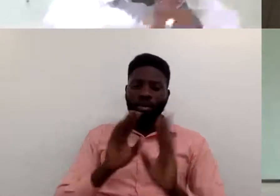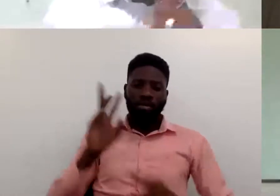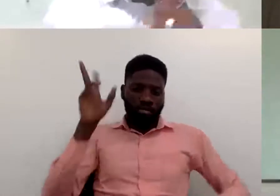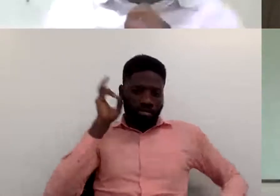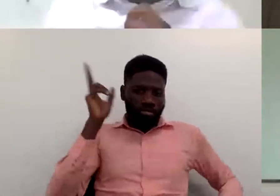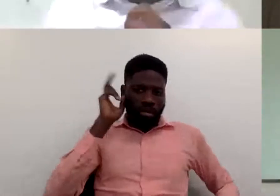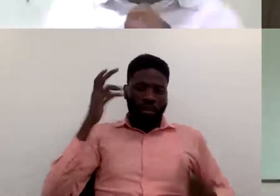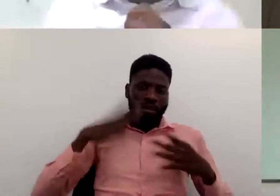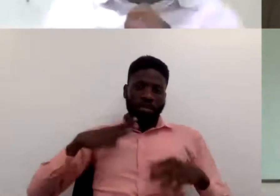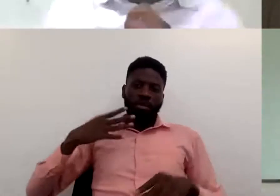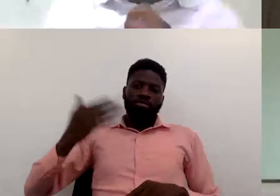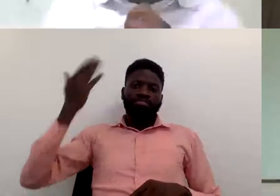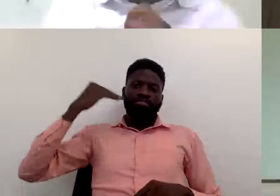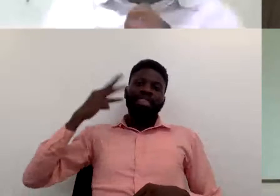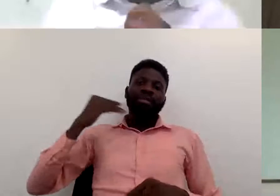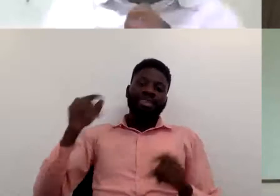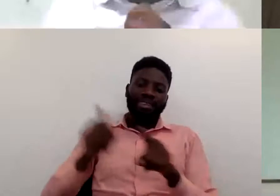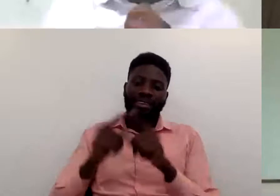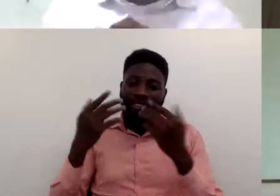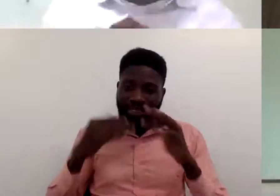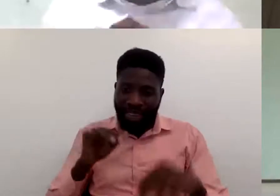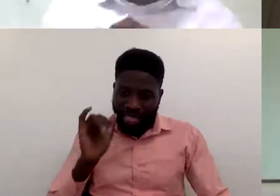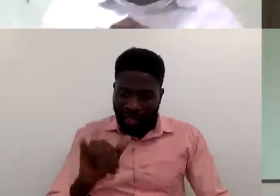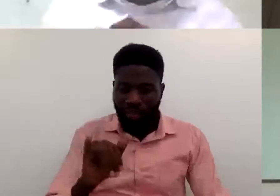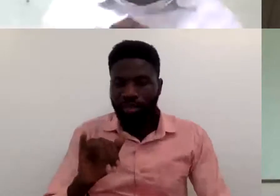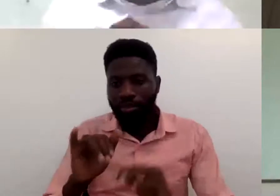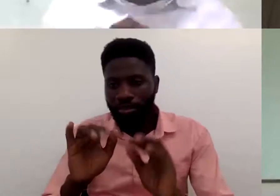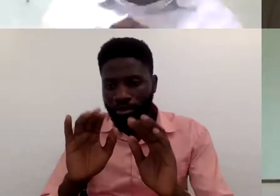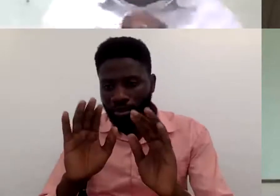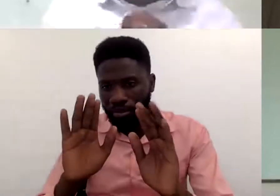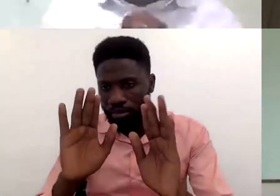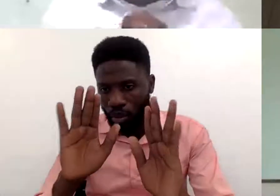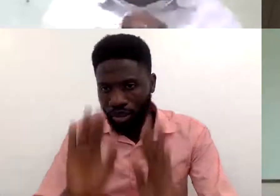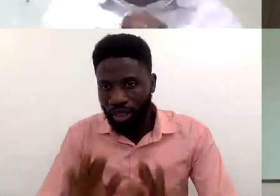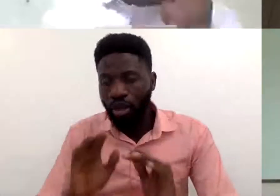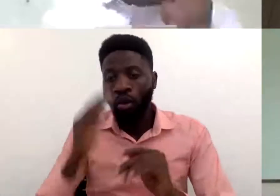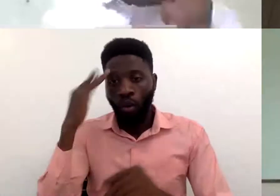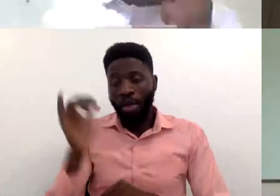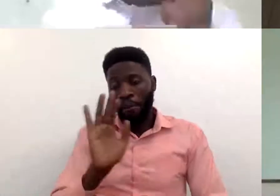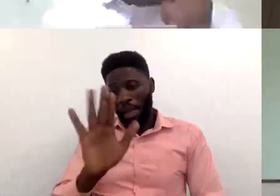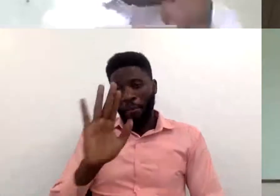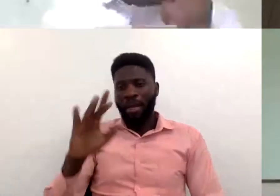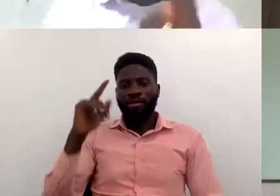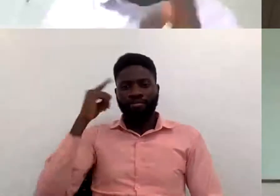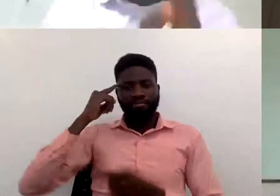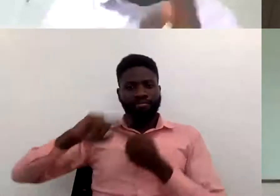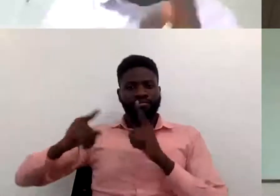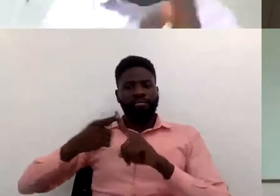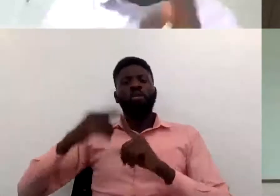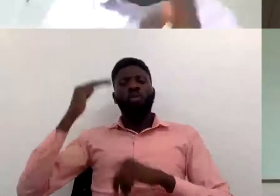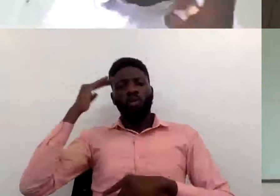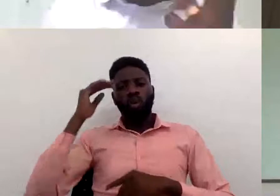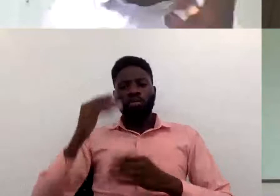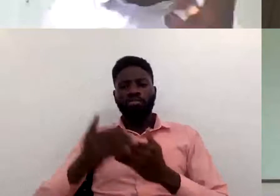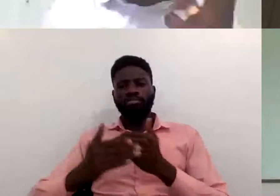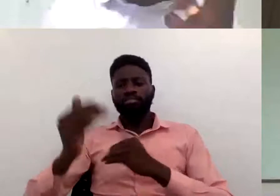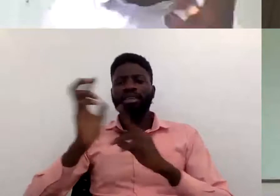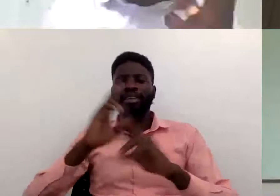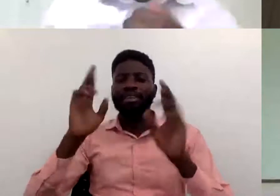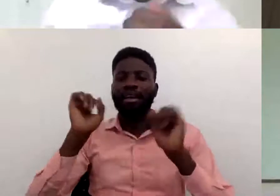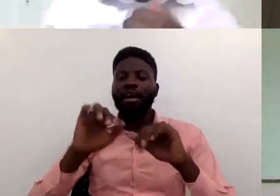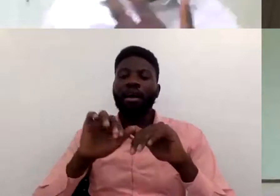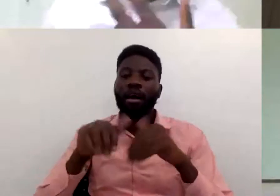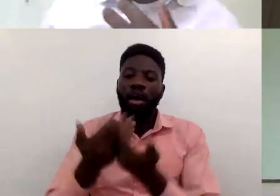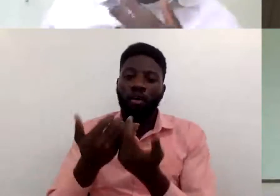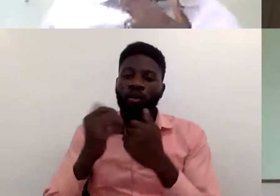gone before you is really important, because they start shaping your thought process on how to get ready. What are